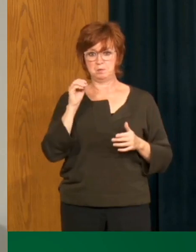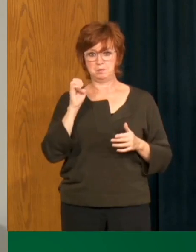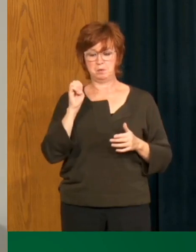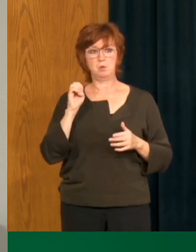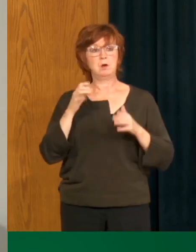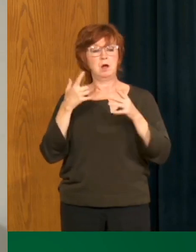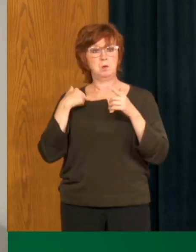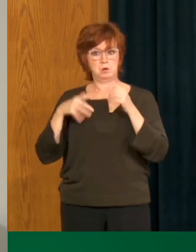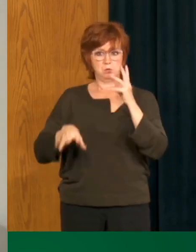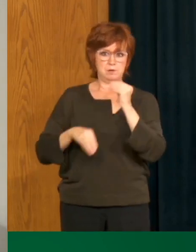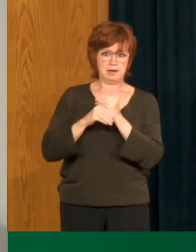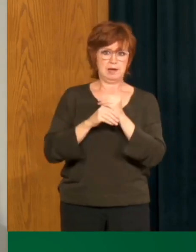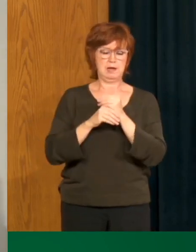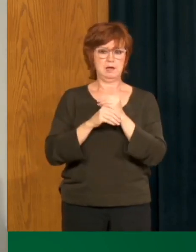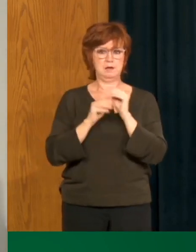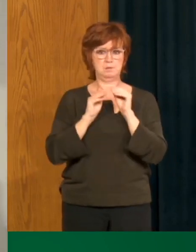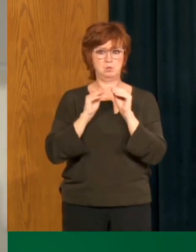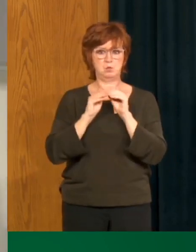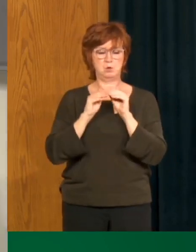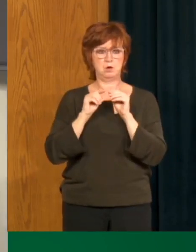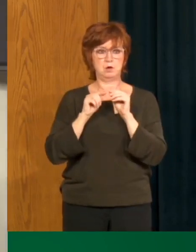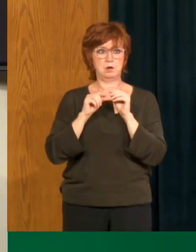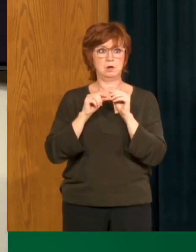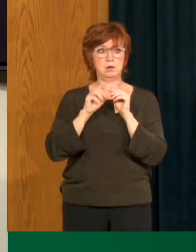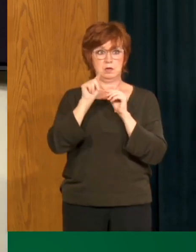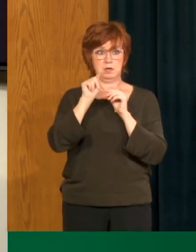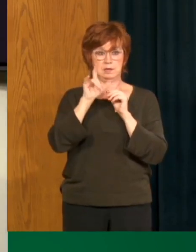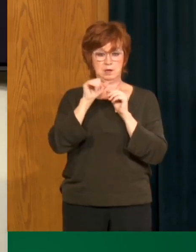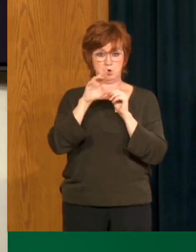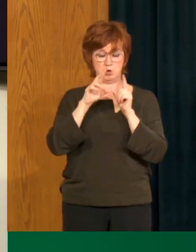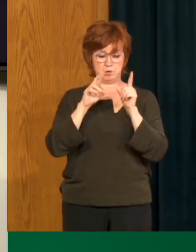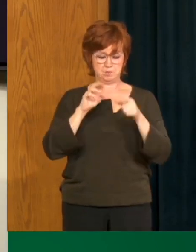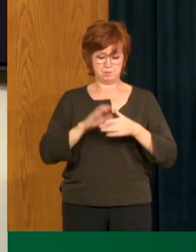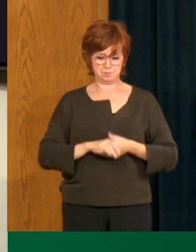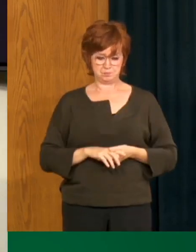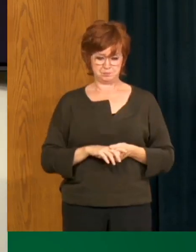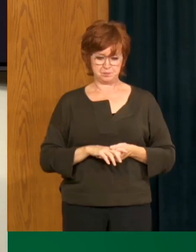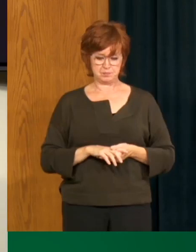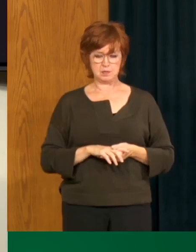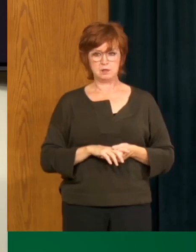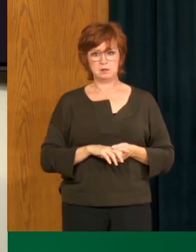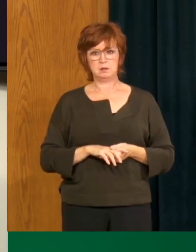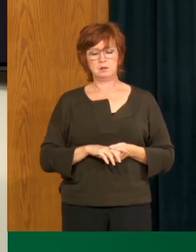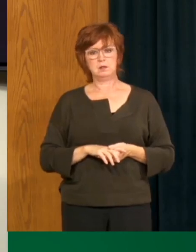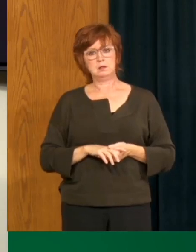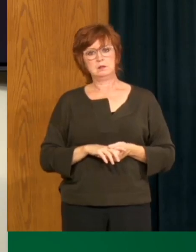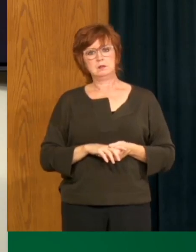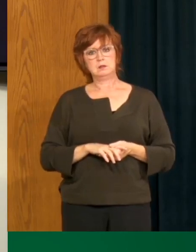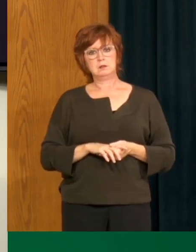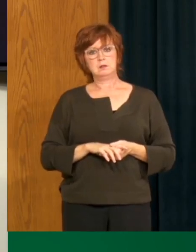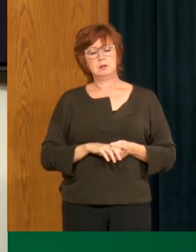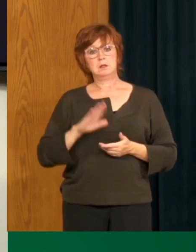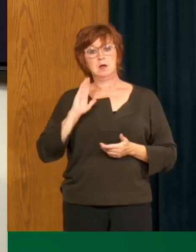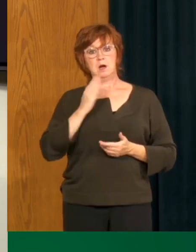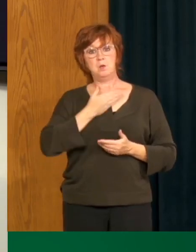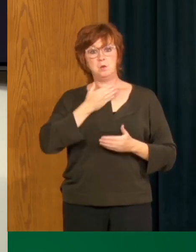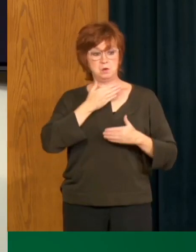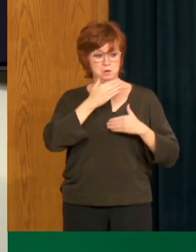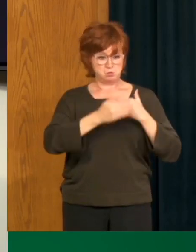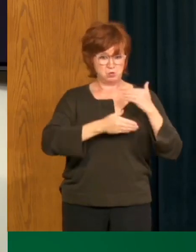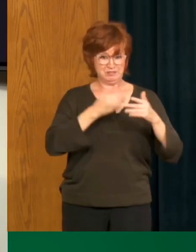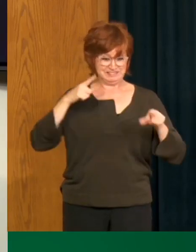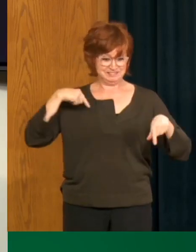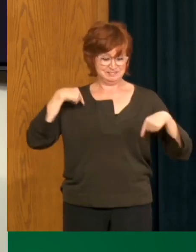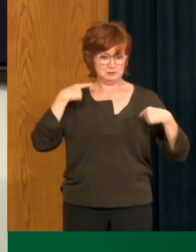some of the process that we've gotten to in as we find our way to having the opportunity for our